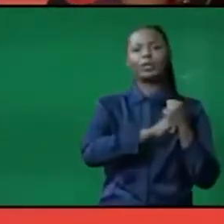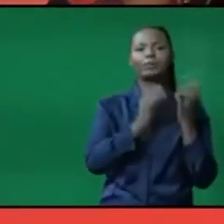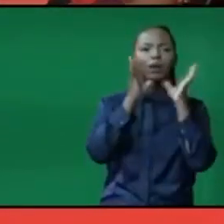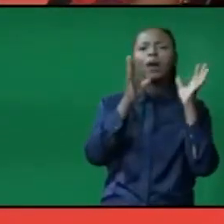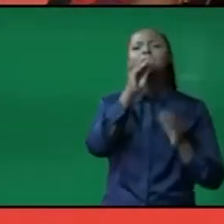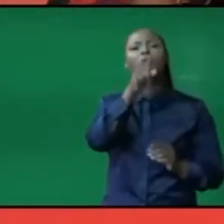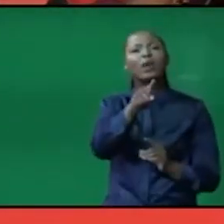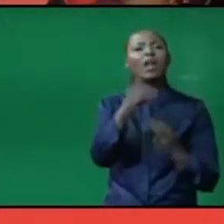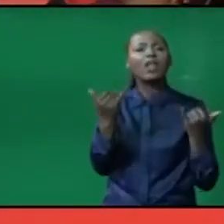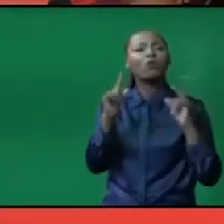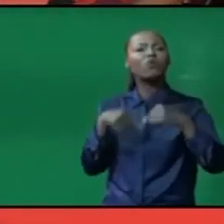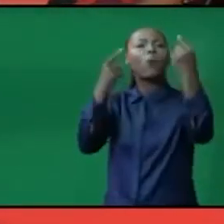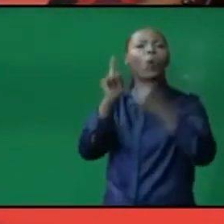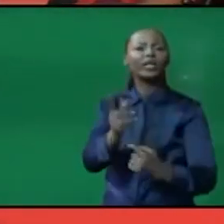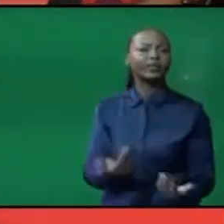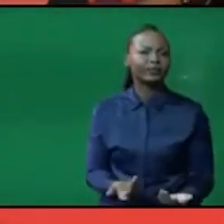on?